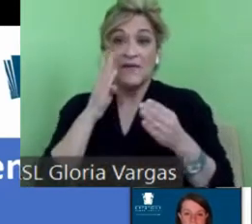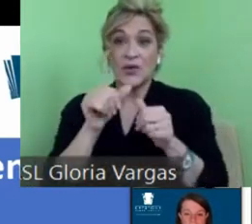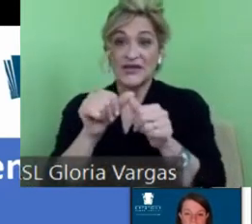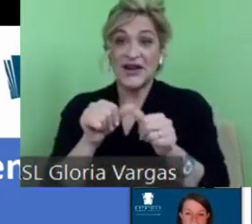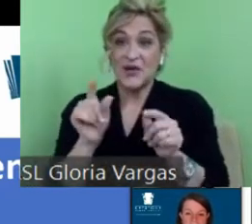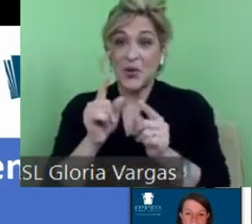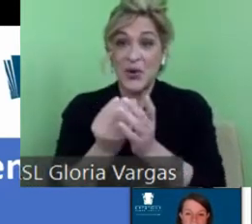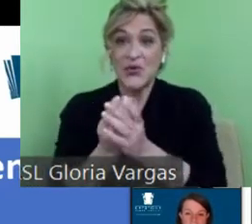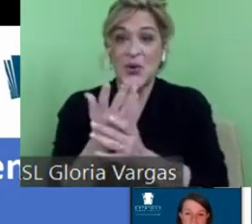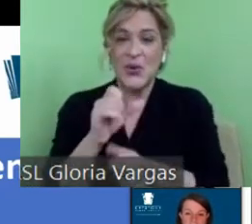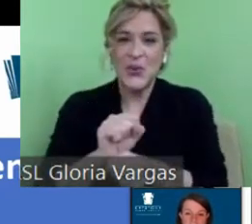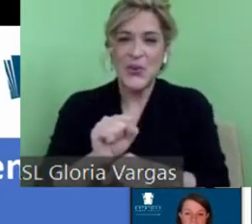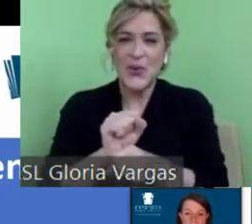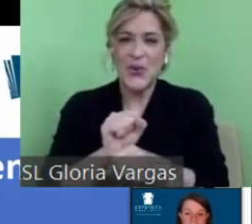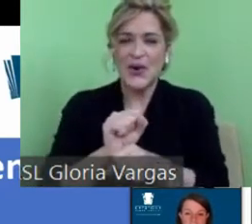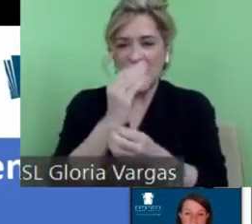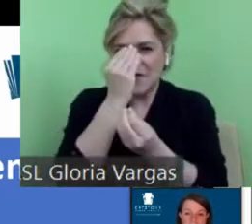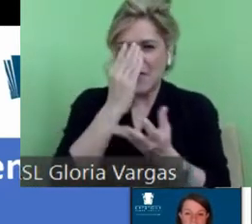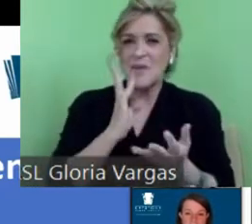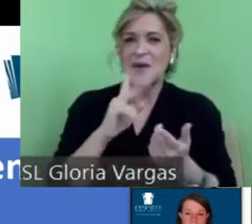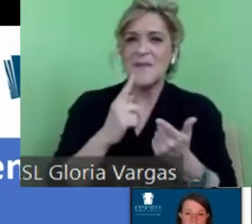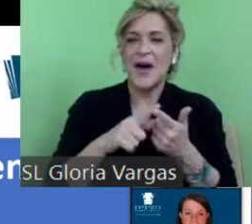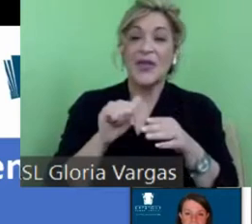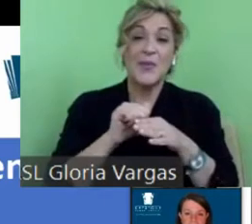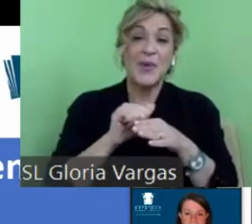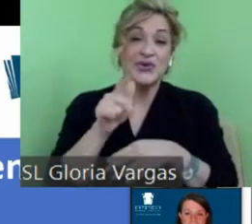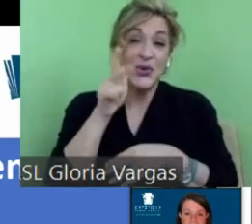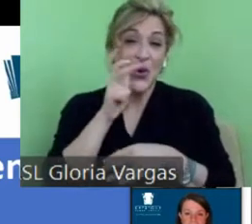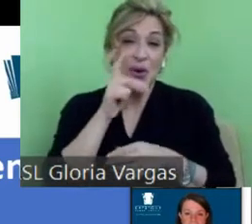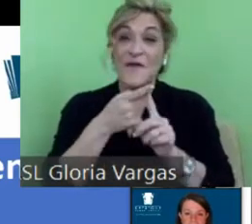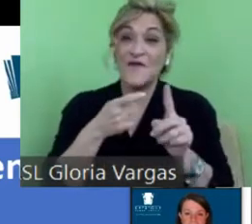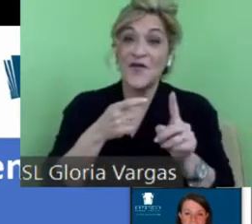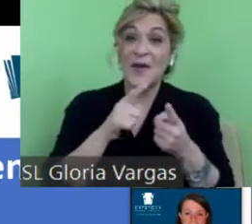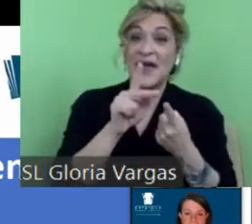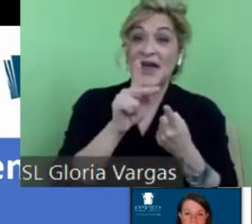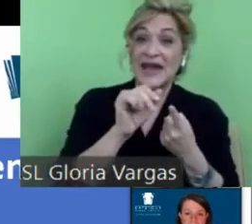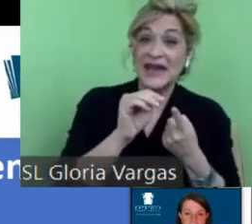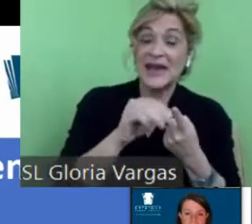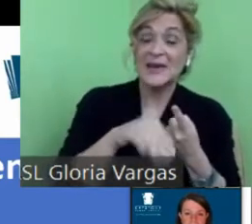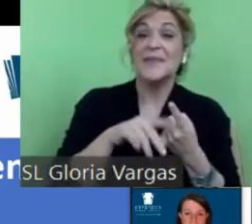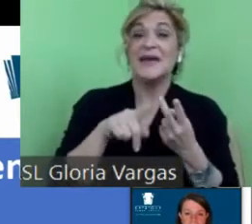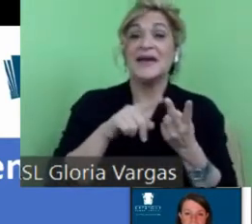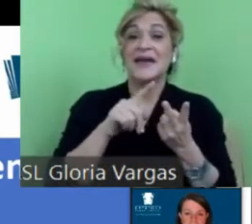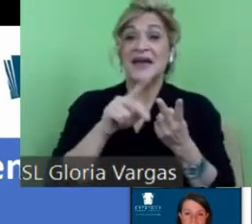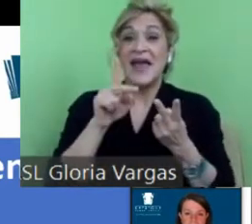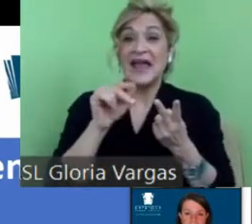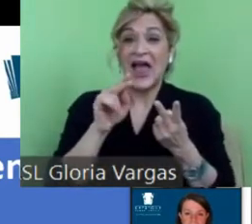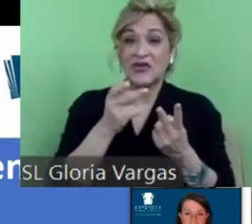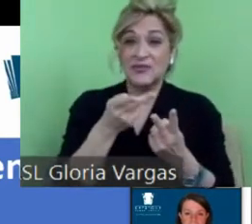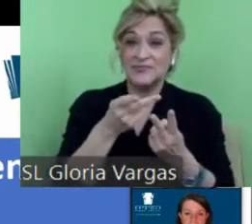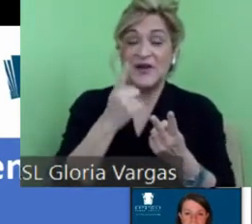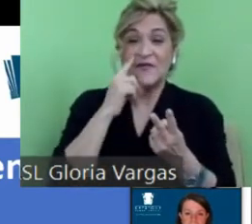is informed by the practices you have heard from Kim and Katherine of Keystone Autism Services, and that